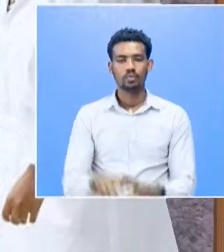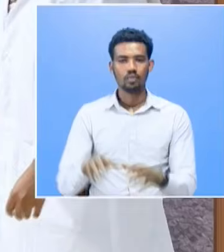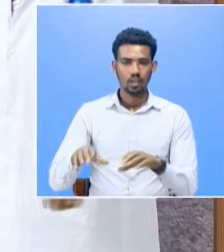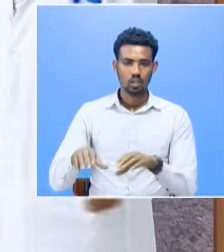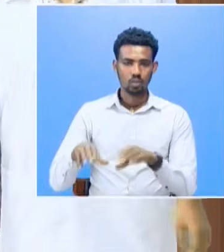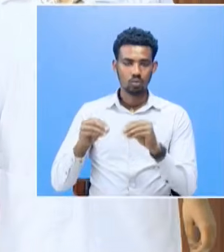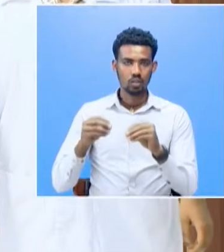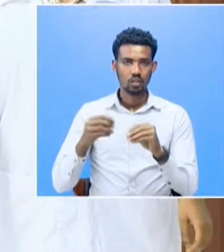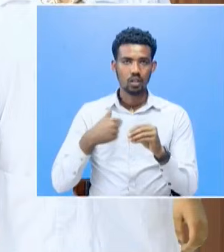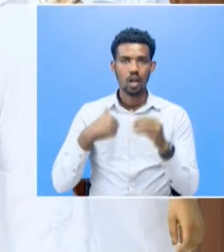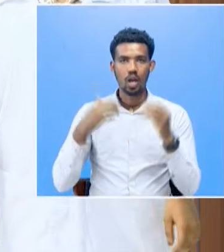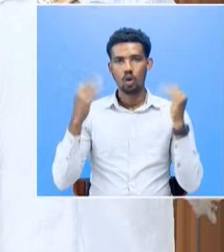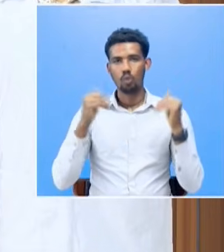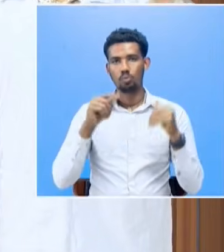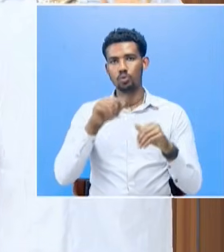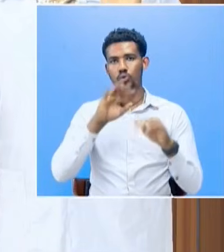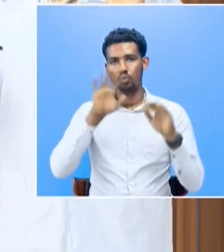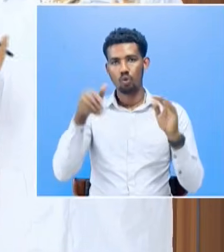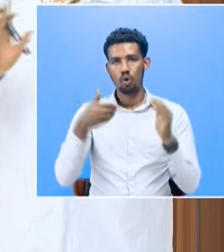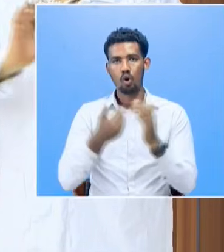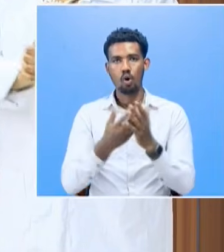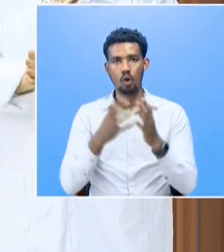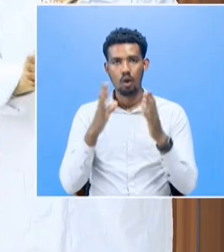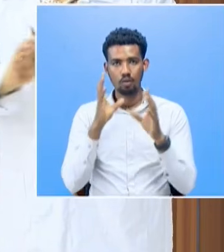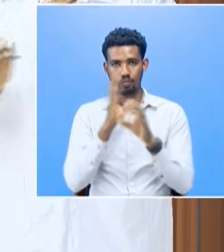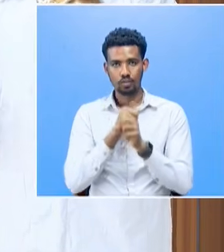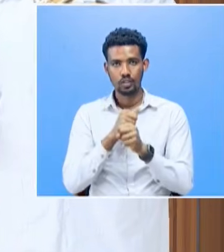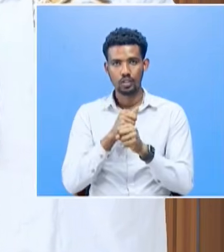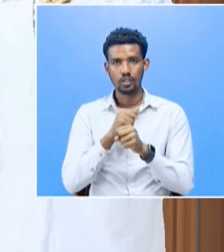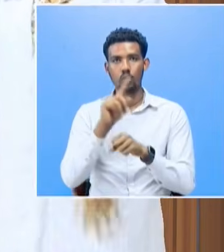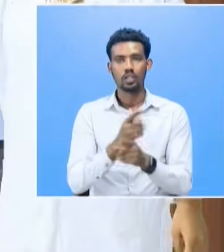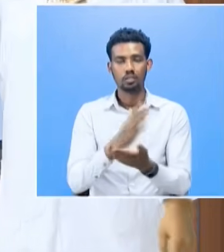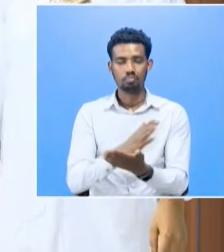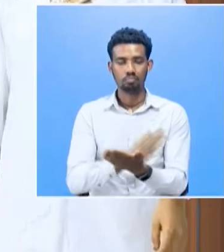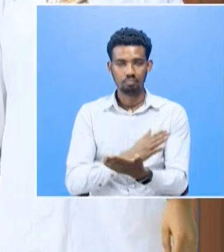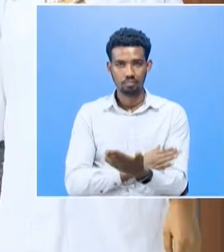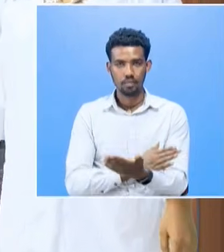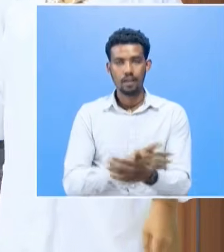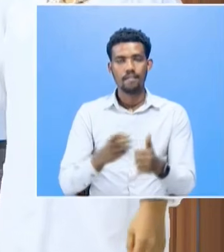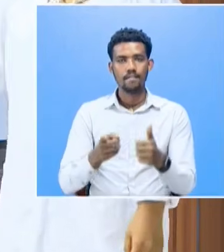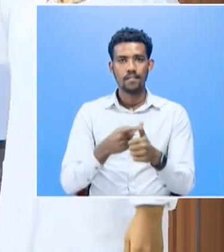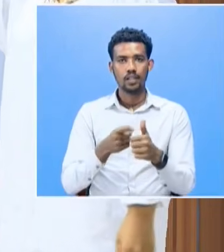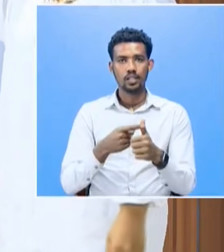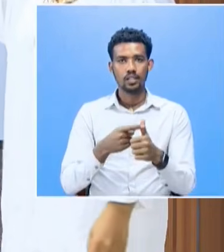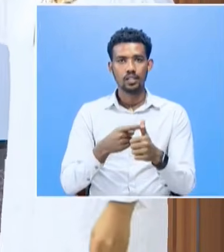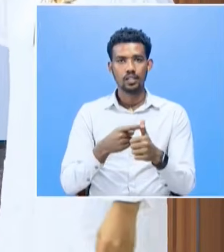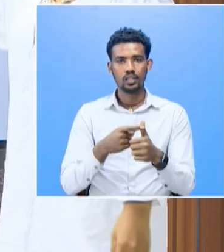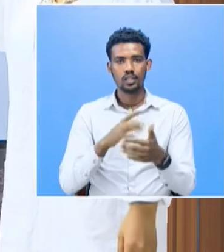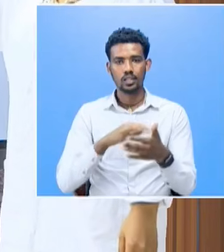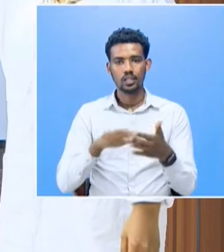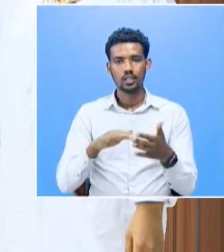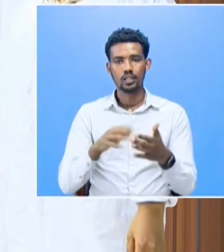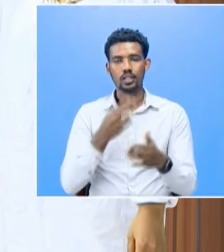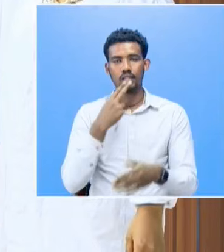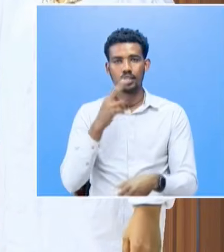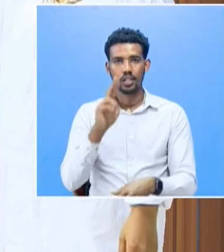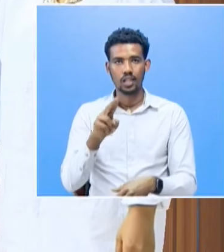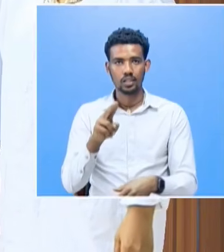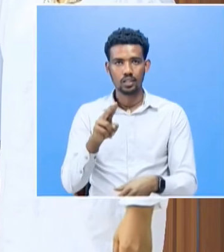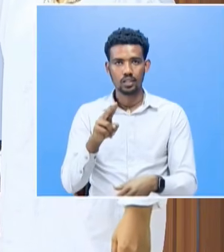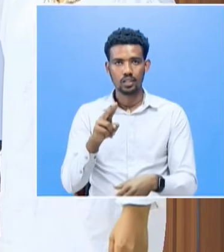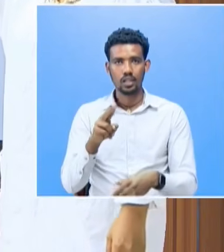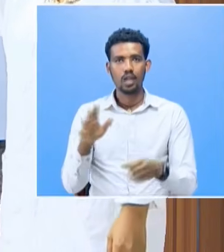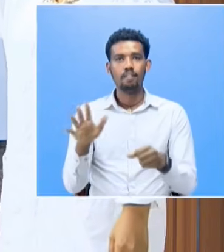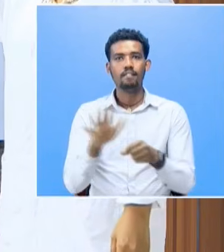Students, I hope you all have finished the questions and let me give you correction. First, let me read the instruction. Fill the